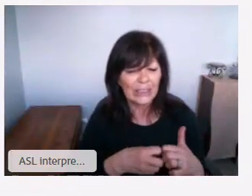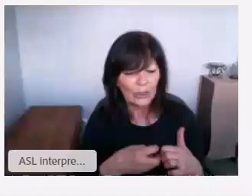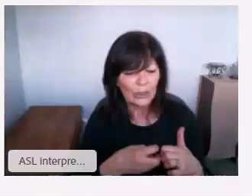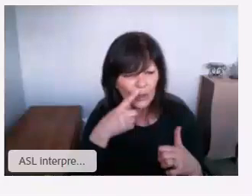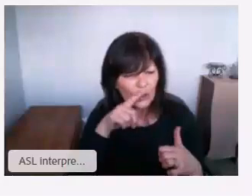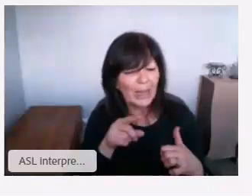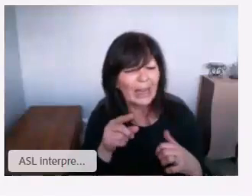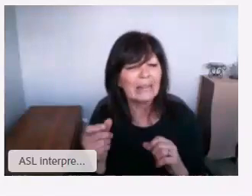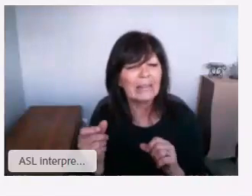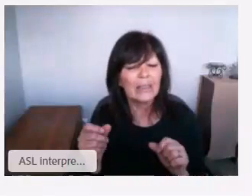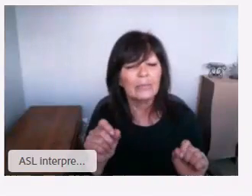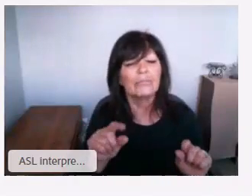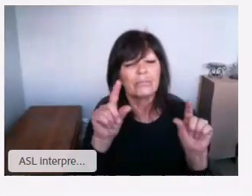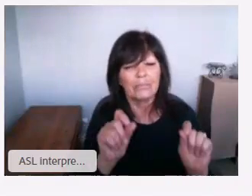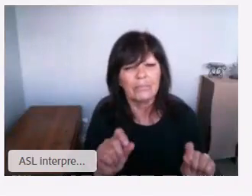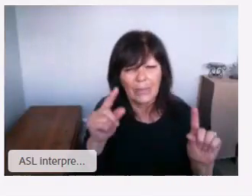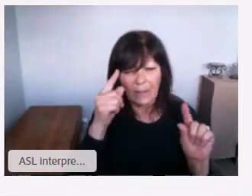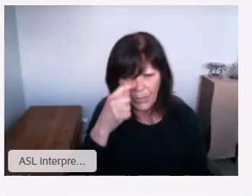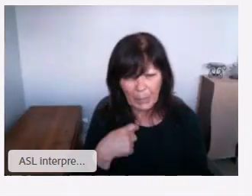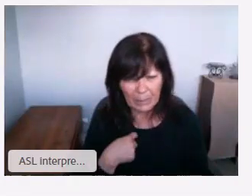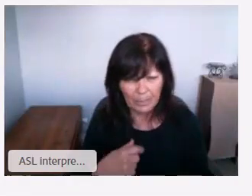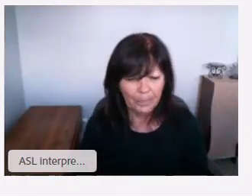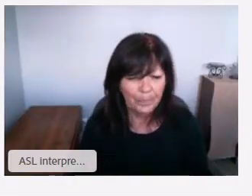for me? Will do.